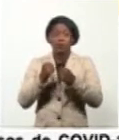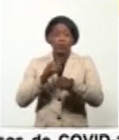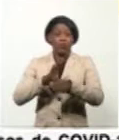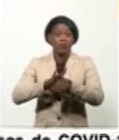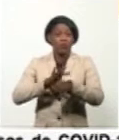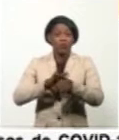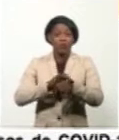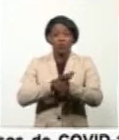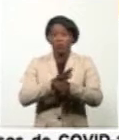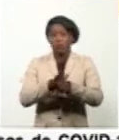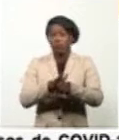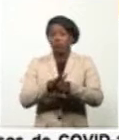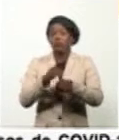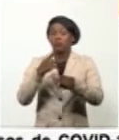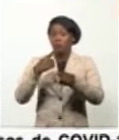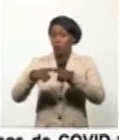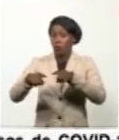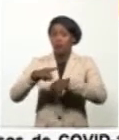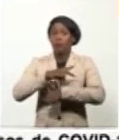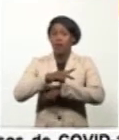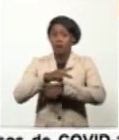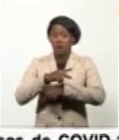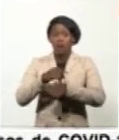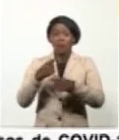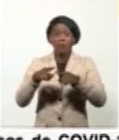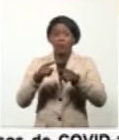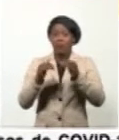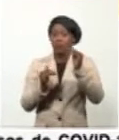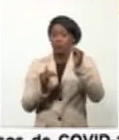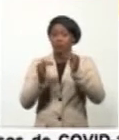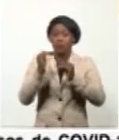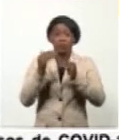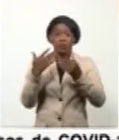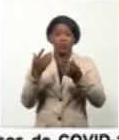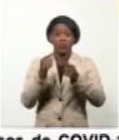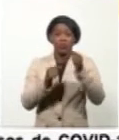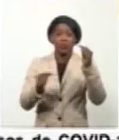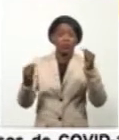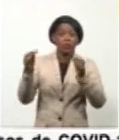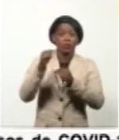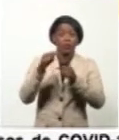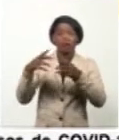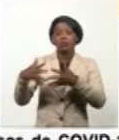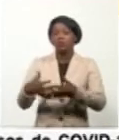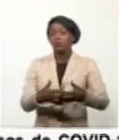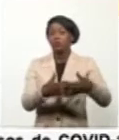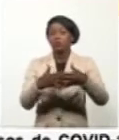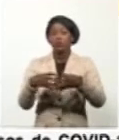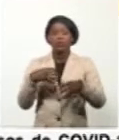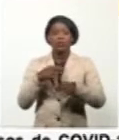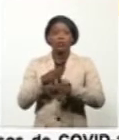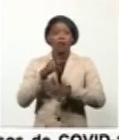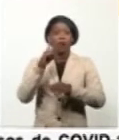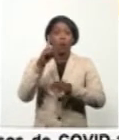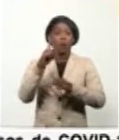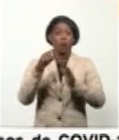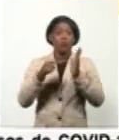affected is the United States, which already has